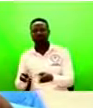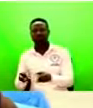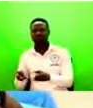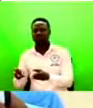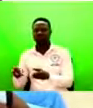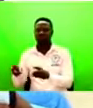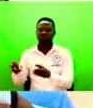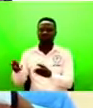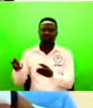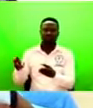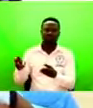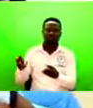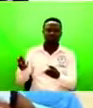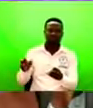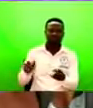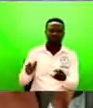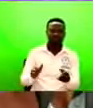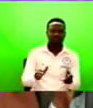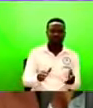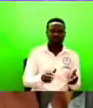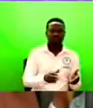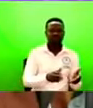Okanda, Danimo,